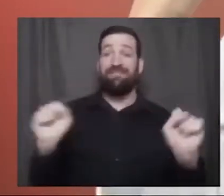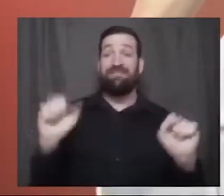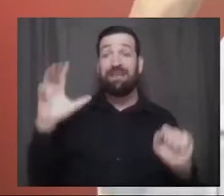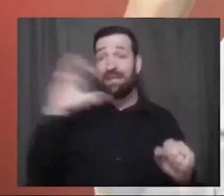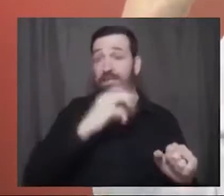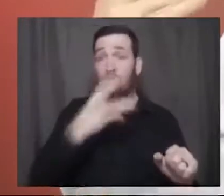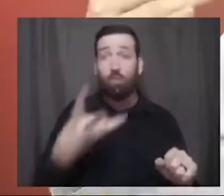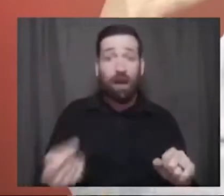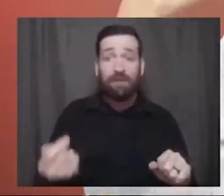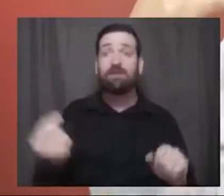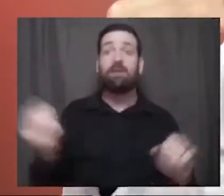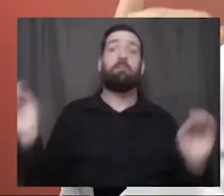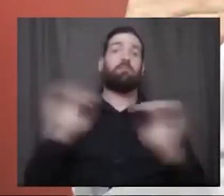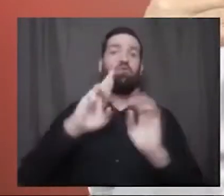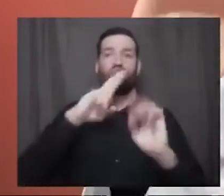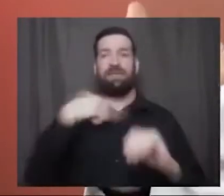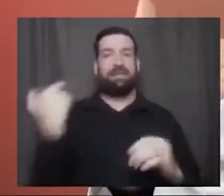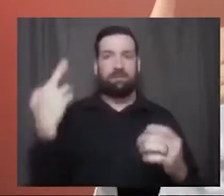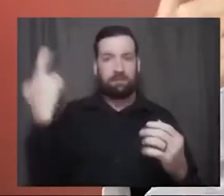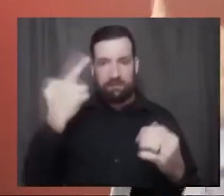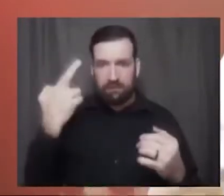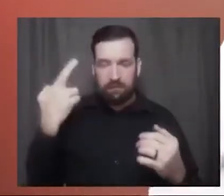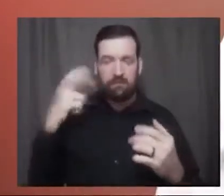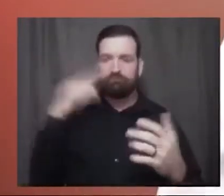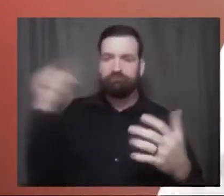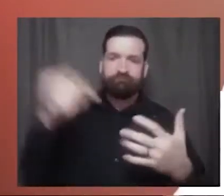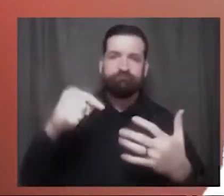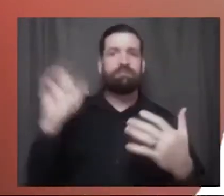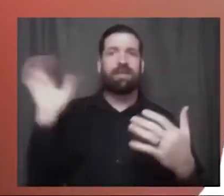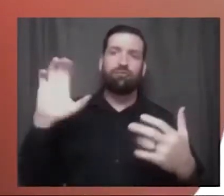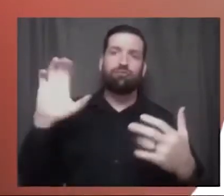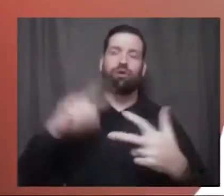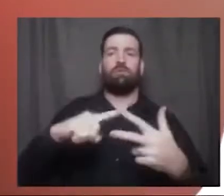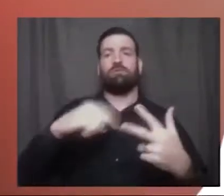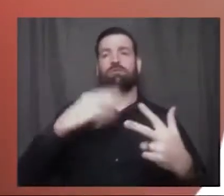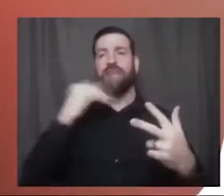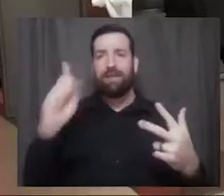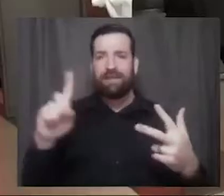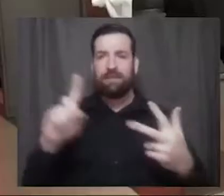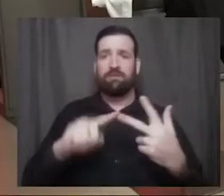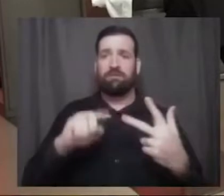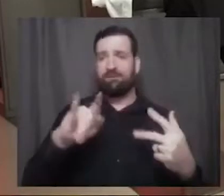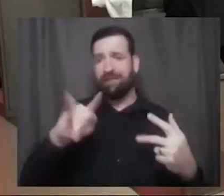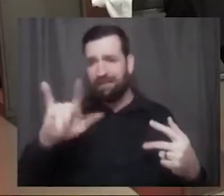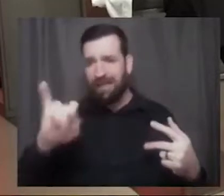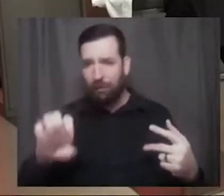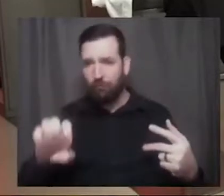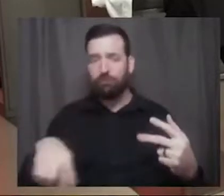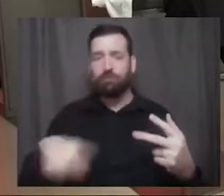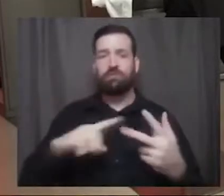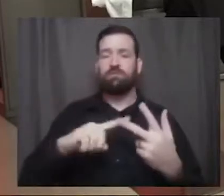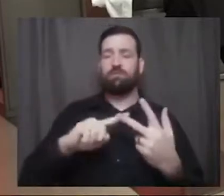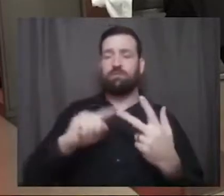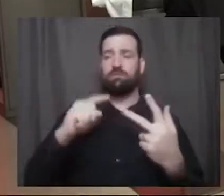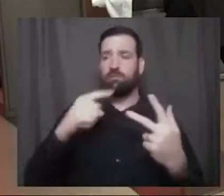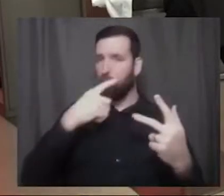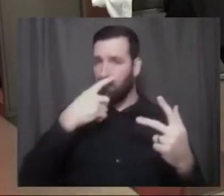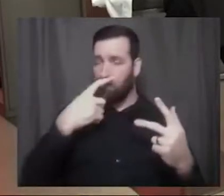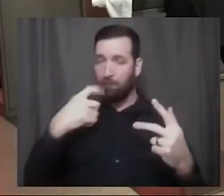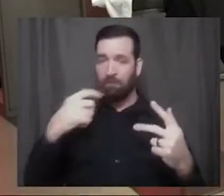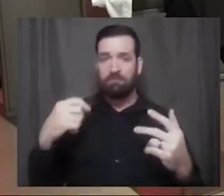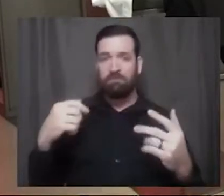to attack things like diabetes, smoking, cholesterol, lifestyle. What's the deal with migraines with an aura? I would never associate that